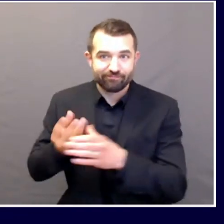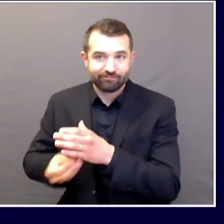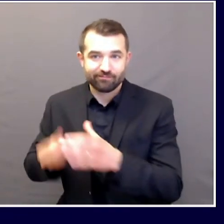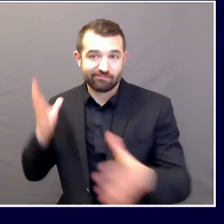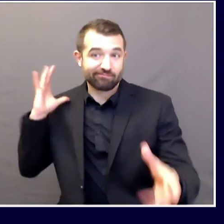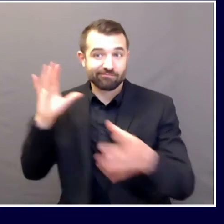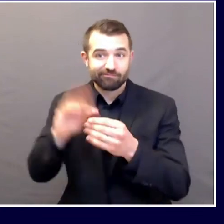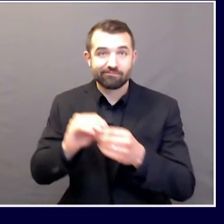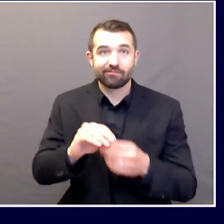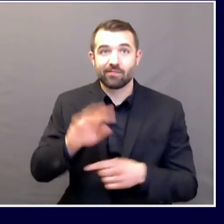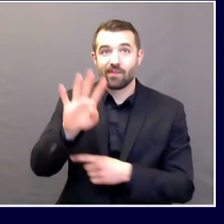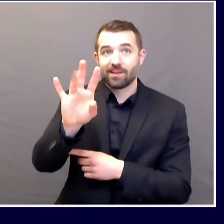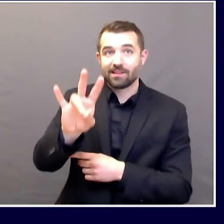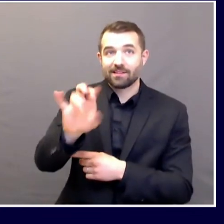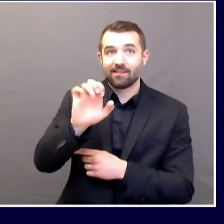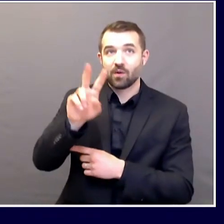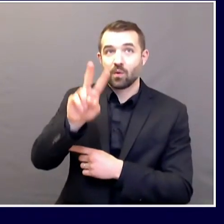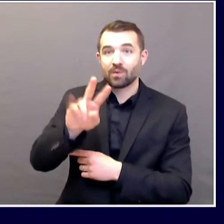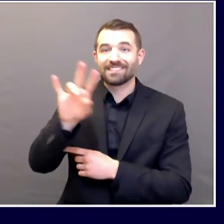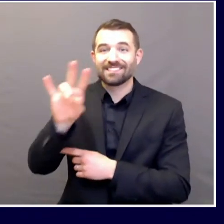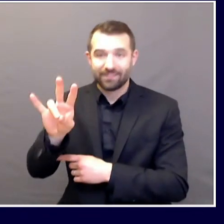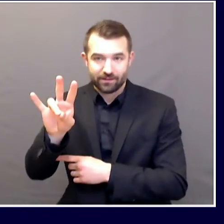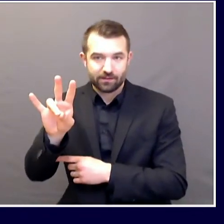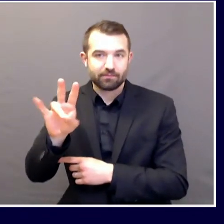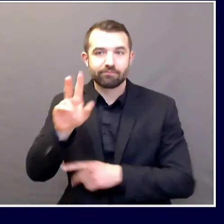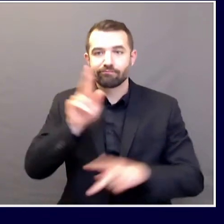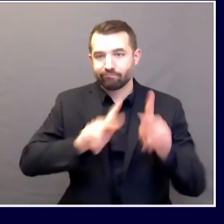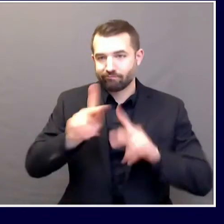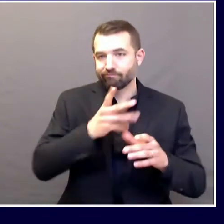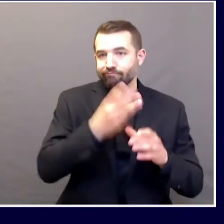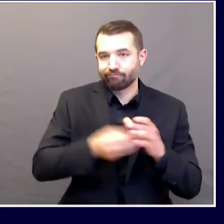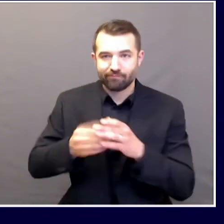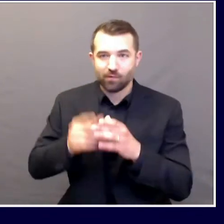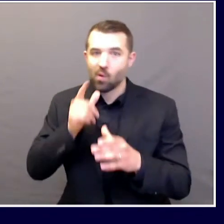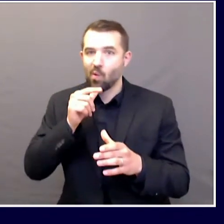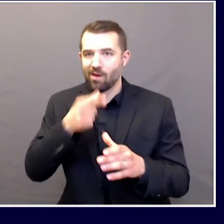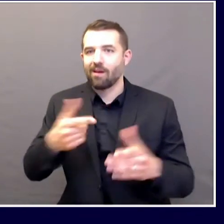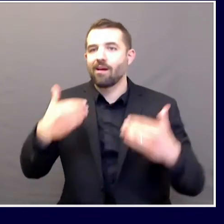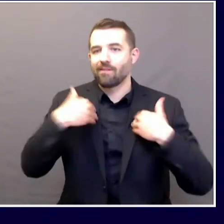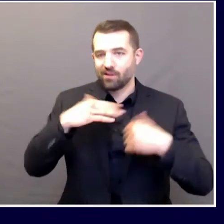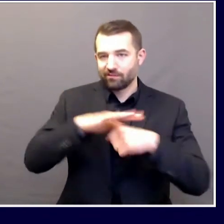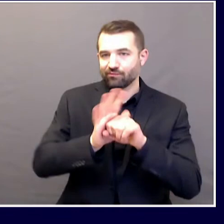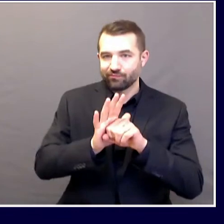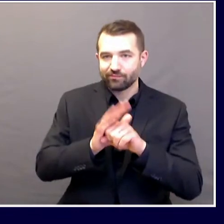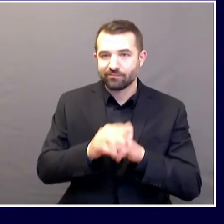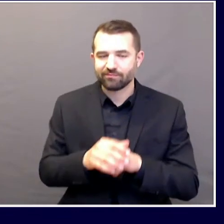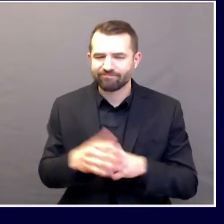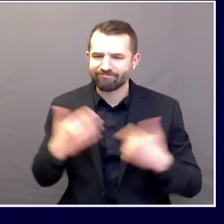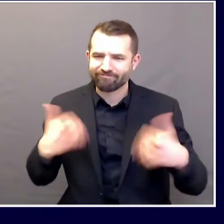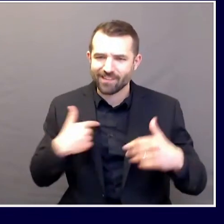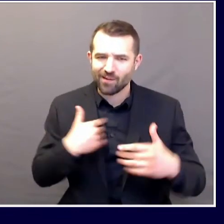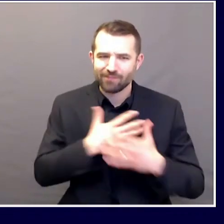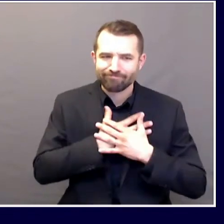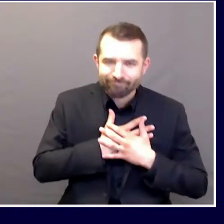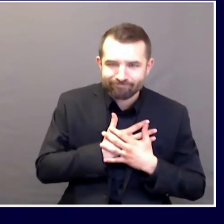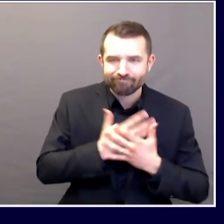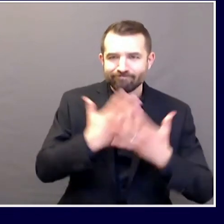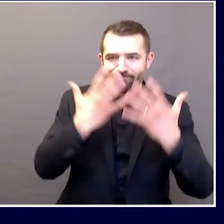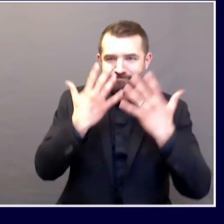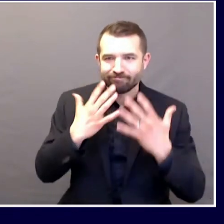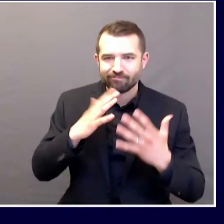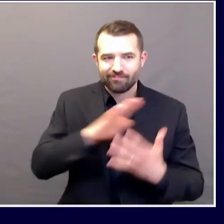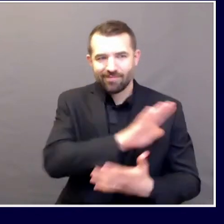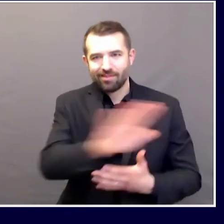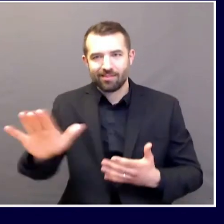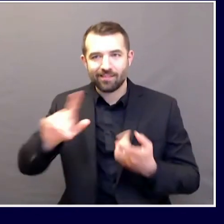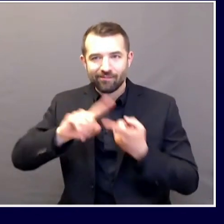the beginning of the pandemic. I would like to take a moment to offer our deepest condolences to the friends, family